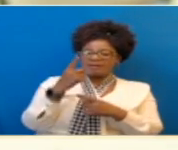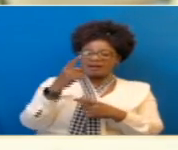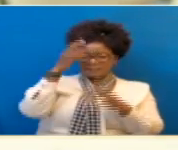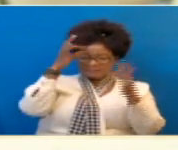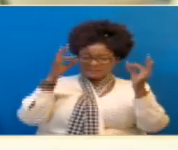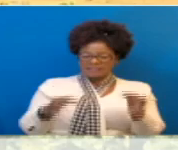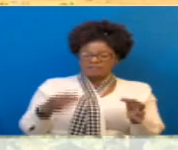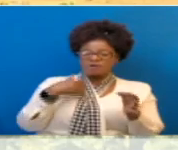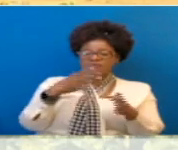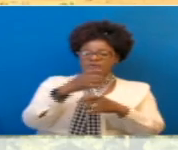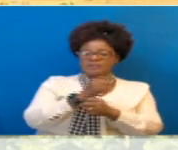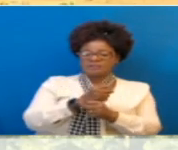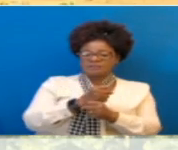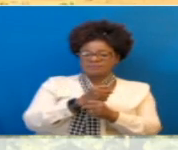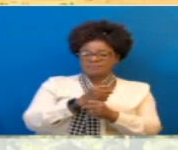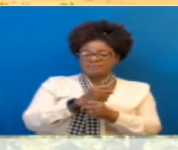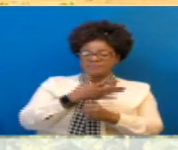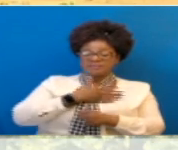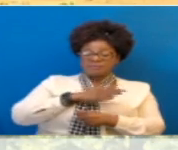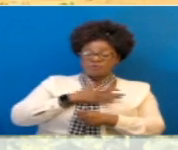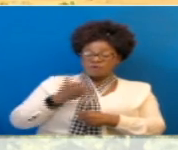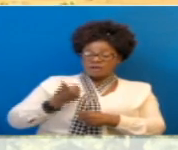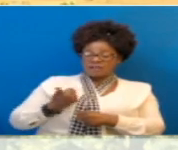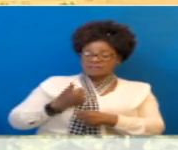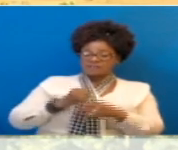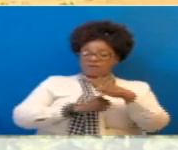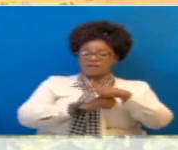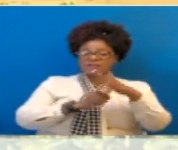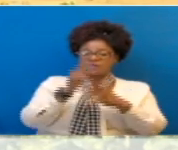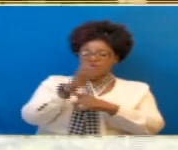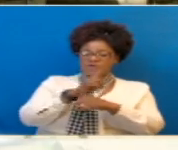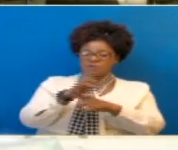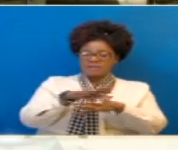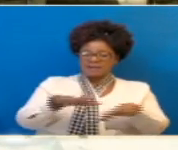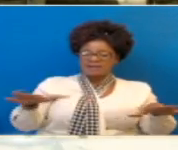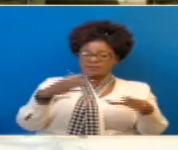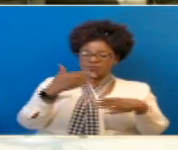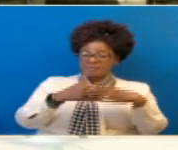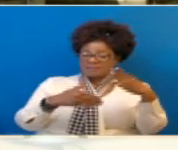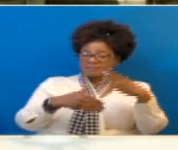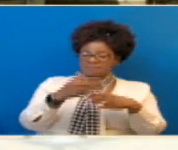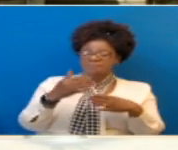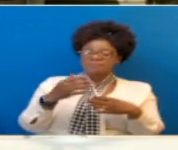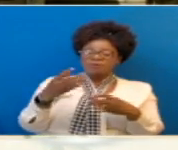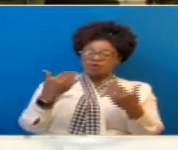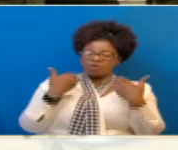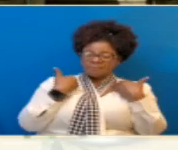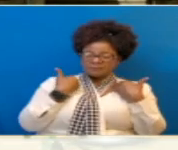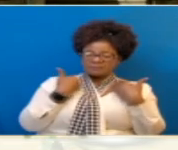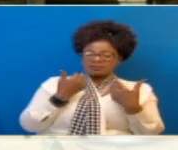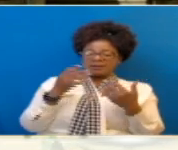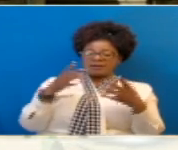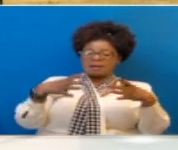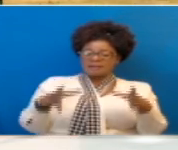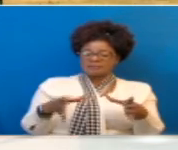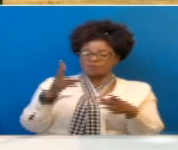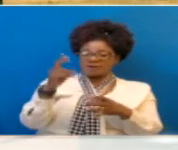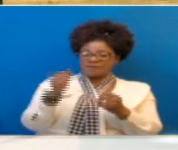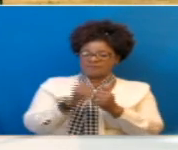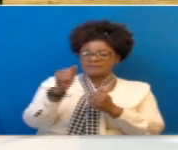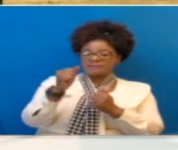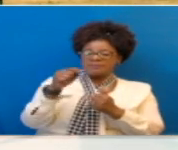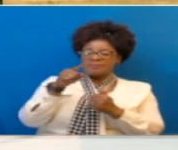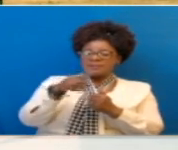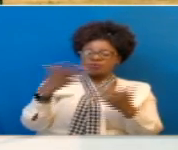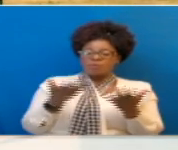an organization. Samburu Girls Foundation used this land to build a dormitory, dining room, and 4 classrooms in 2015. That is where they